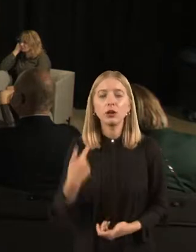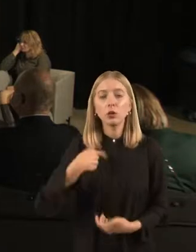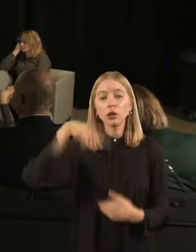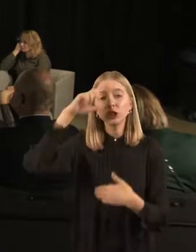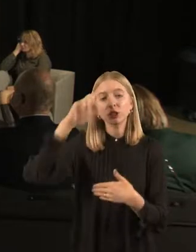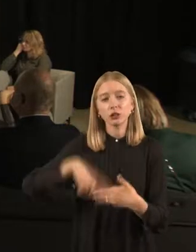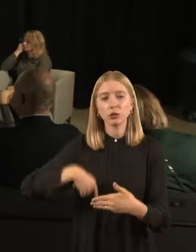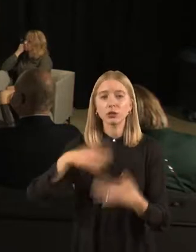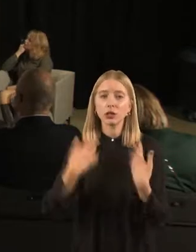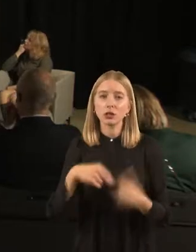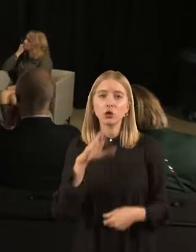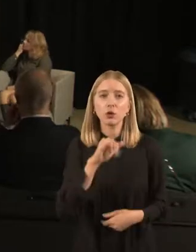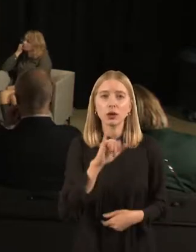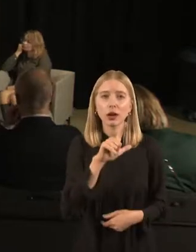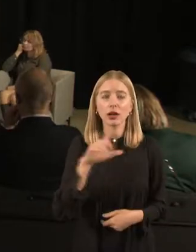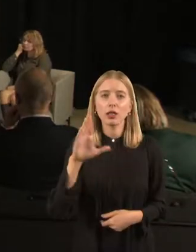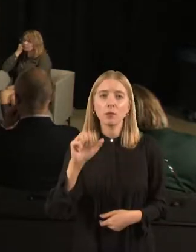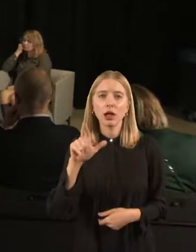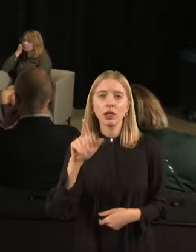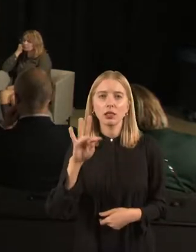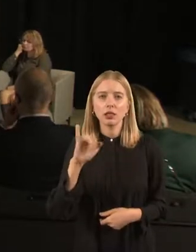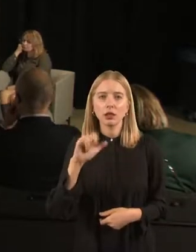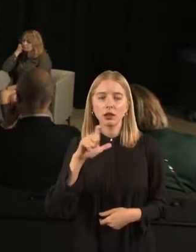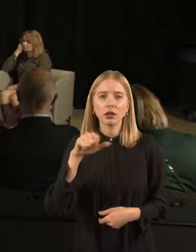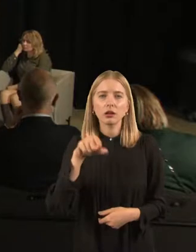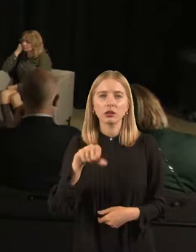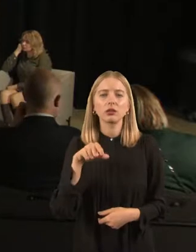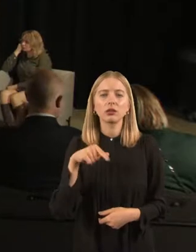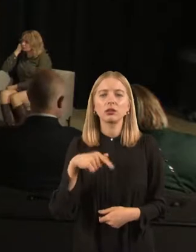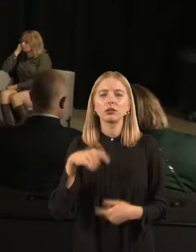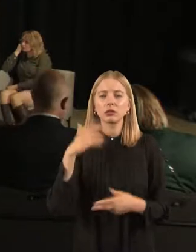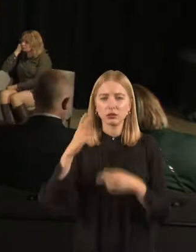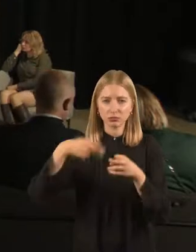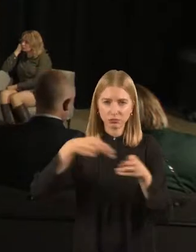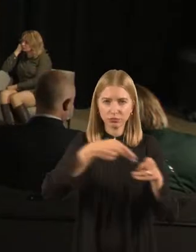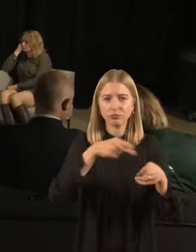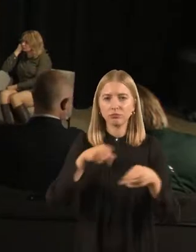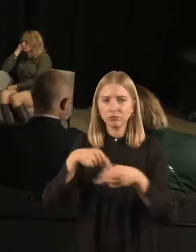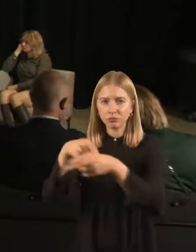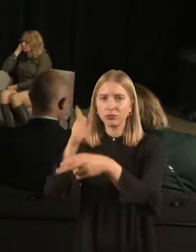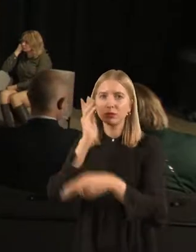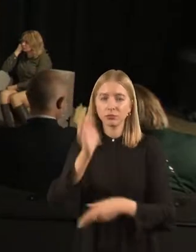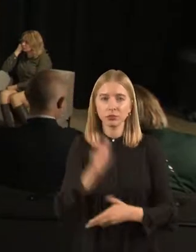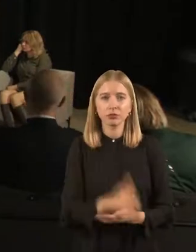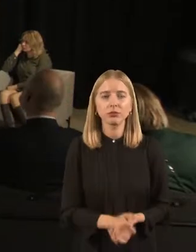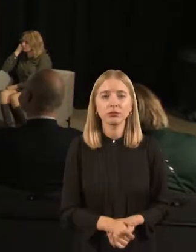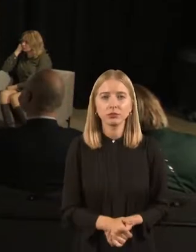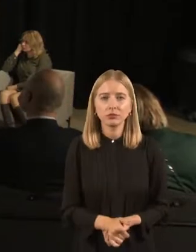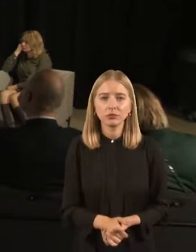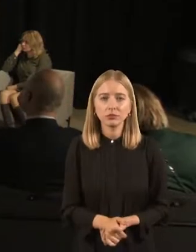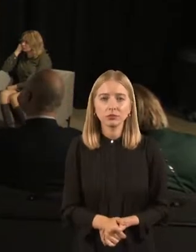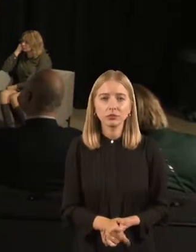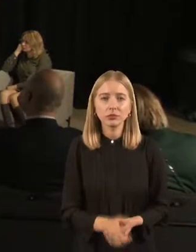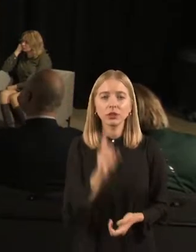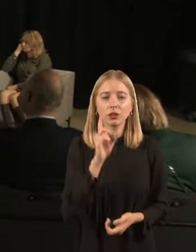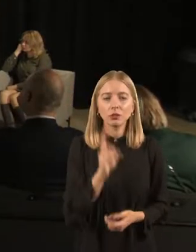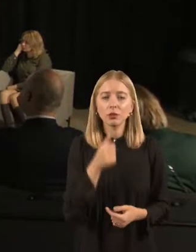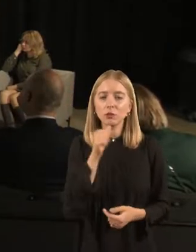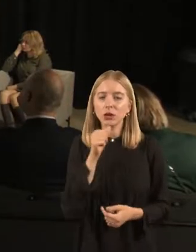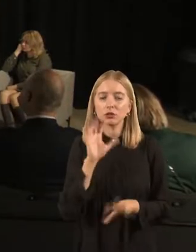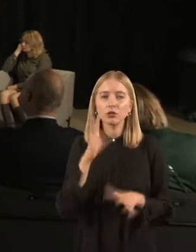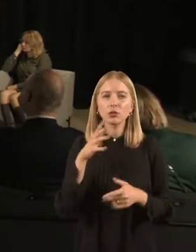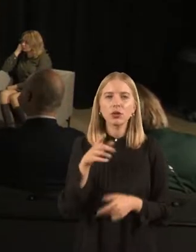short-distance flights. I think they can be replaced by Rail Baltica